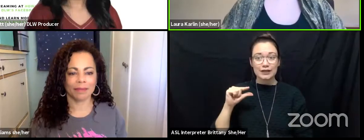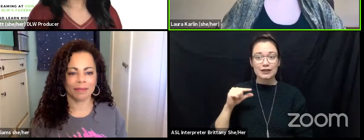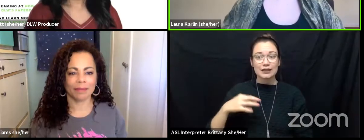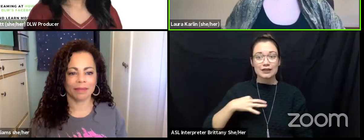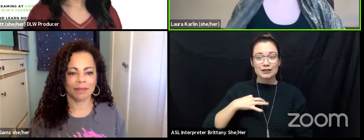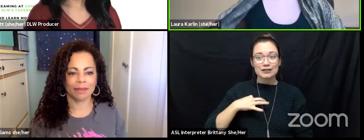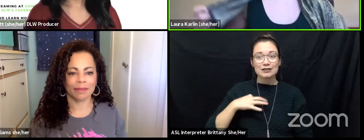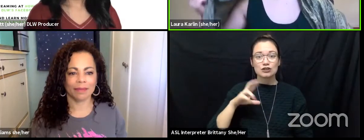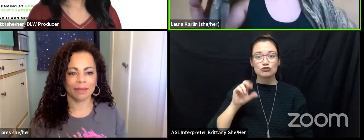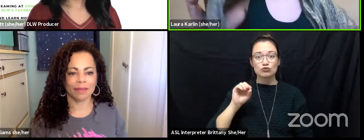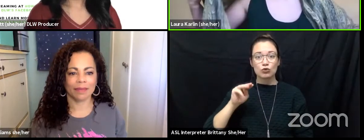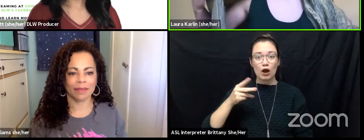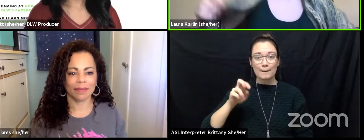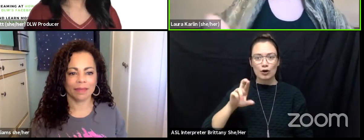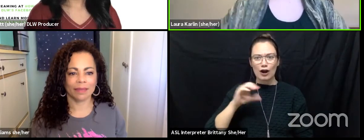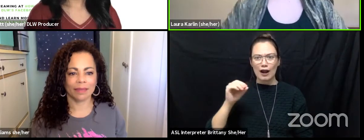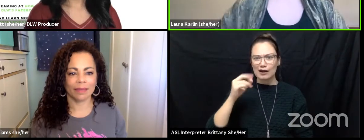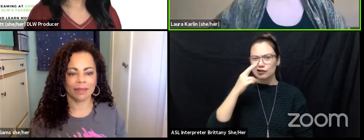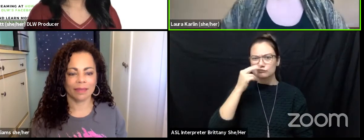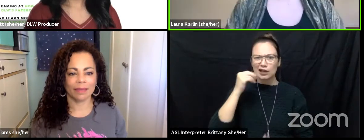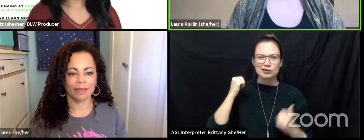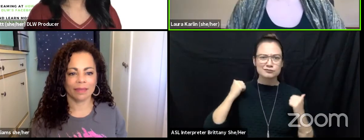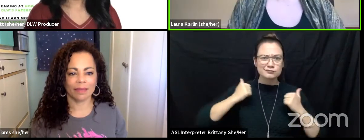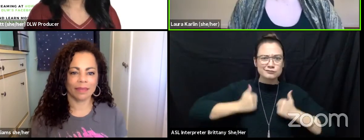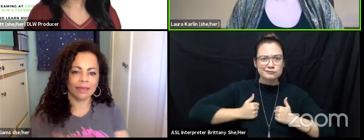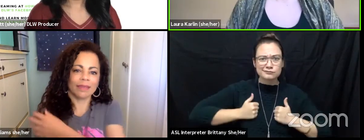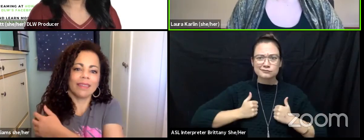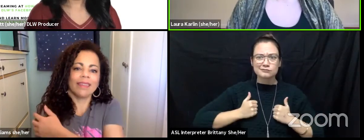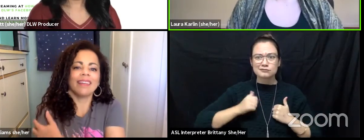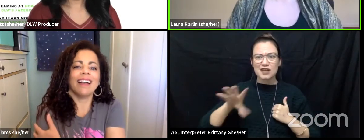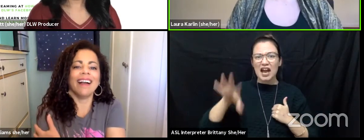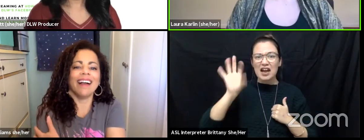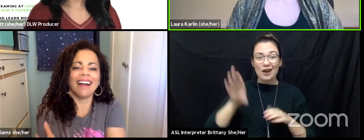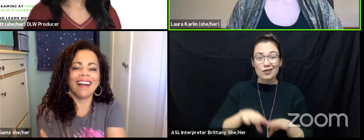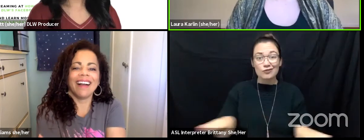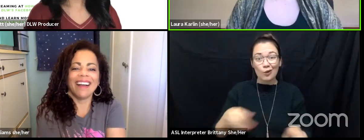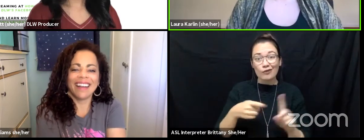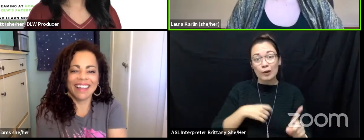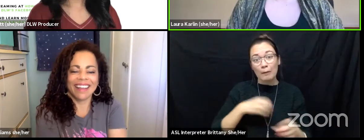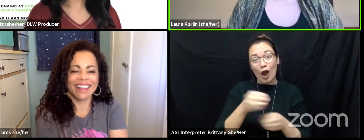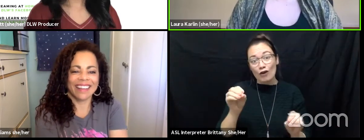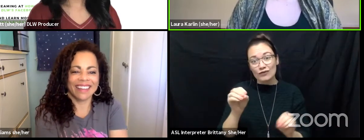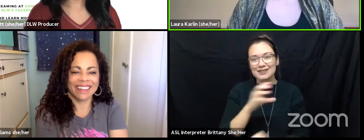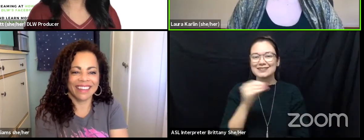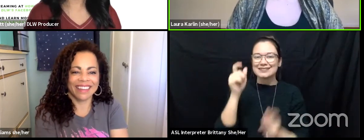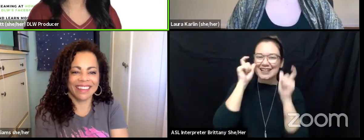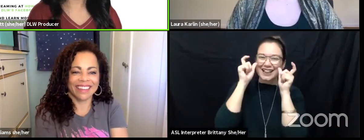romper and a funny, I don't know, pashmina that I found on the floor of my office, and glasses.